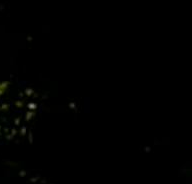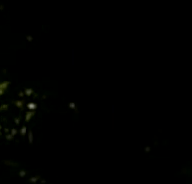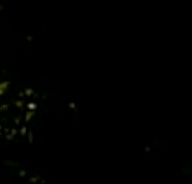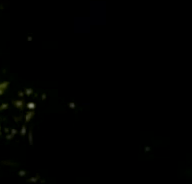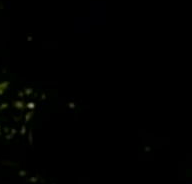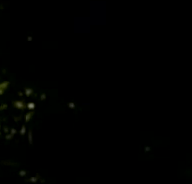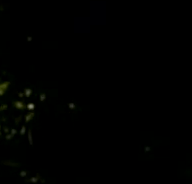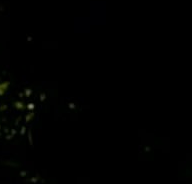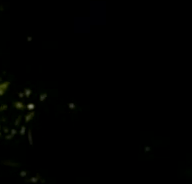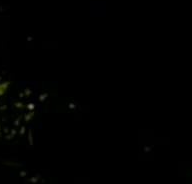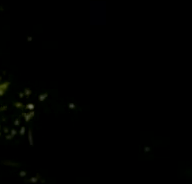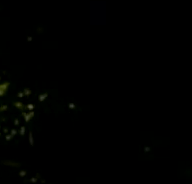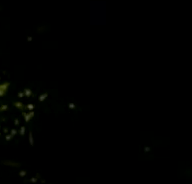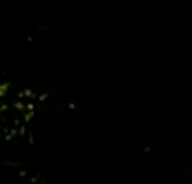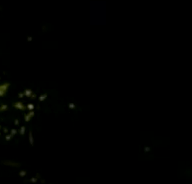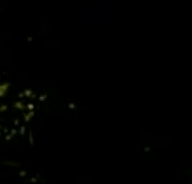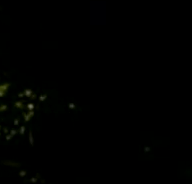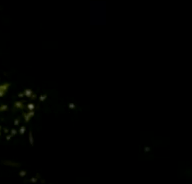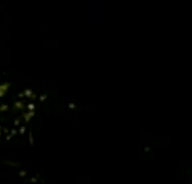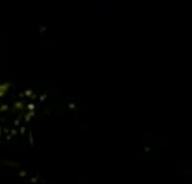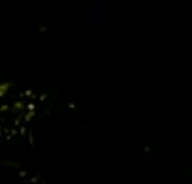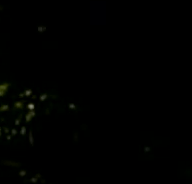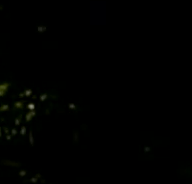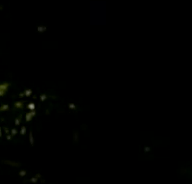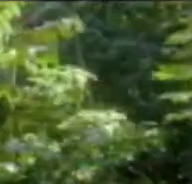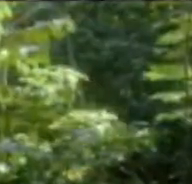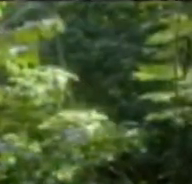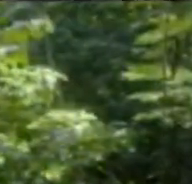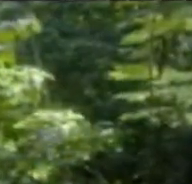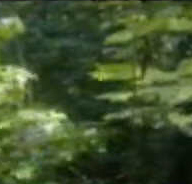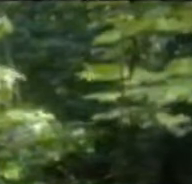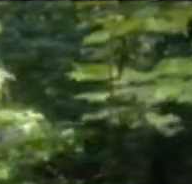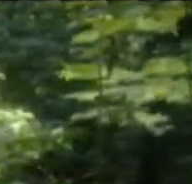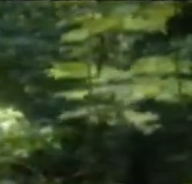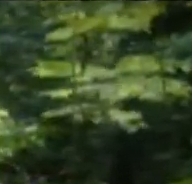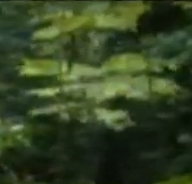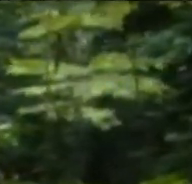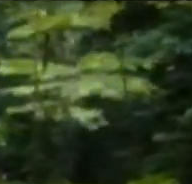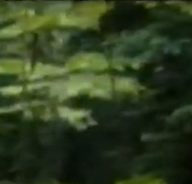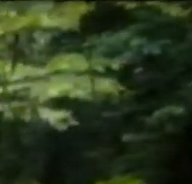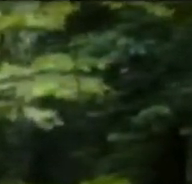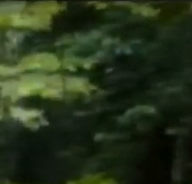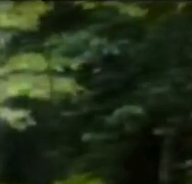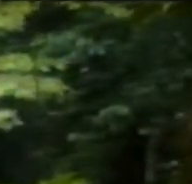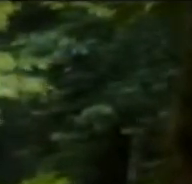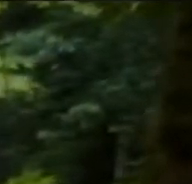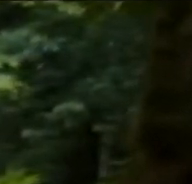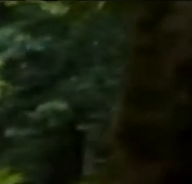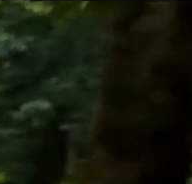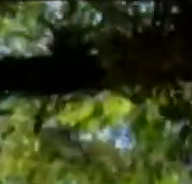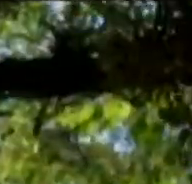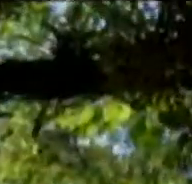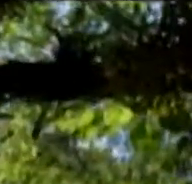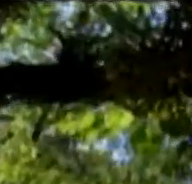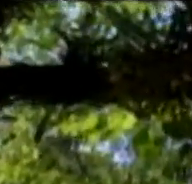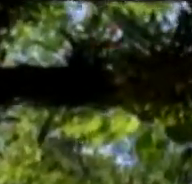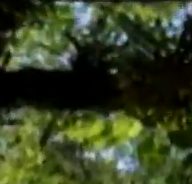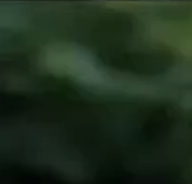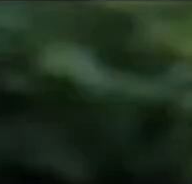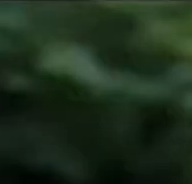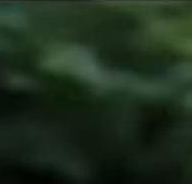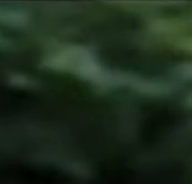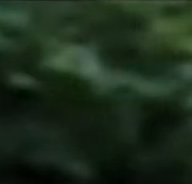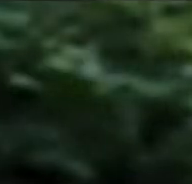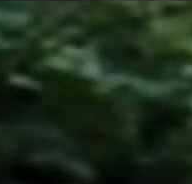Jamaica, land of wood and water. That's Jamaica, once covered with lush forests